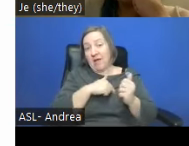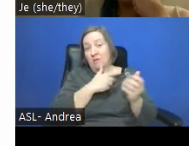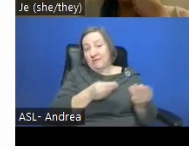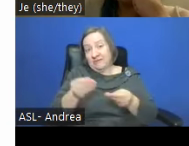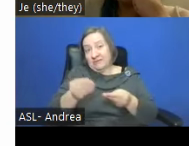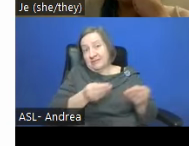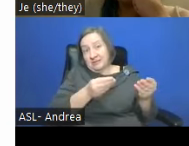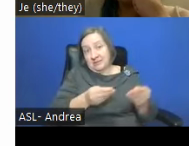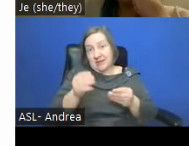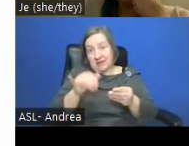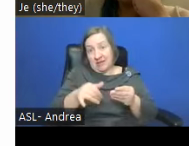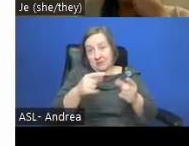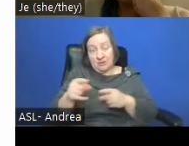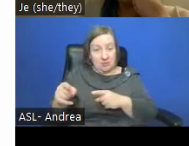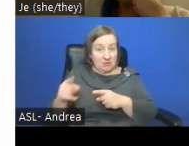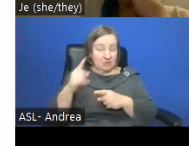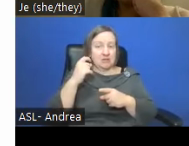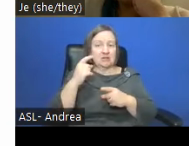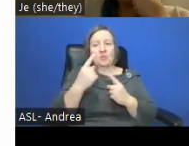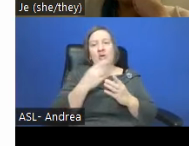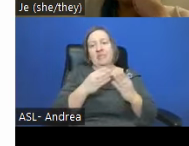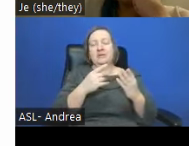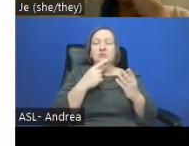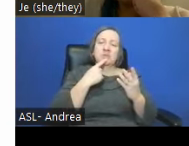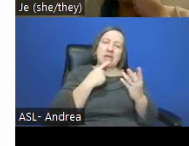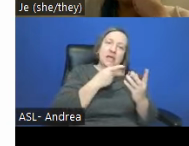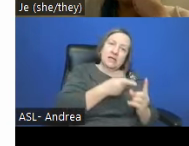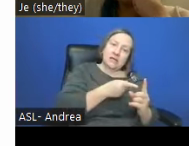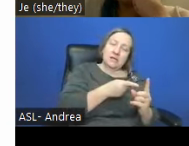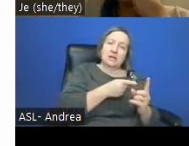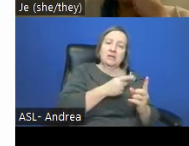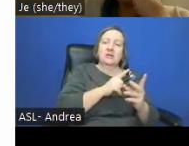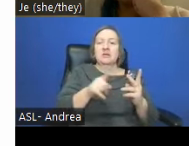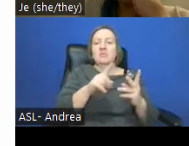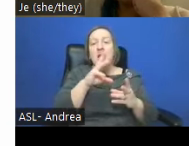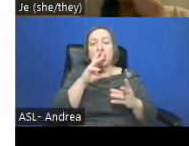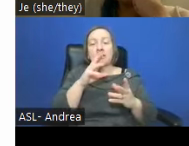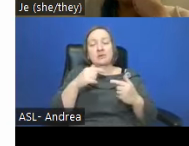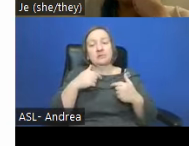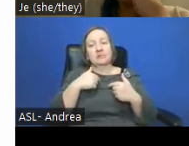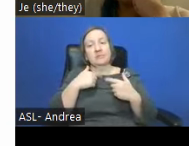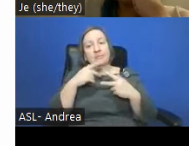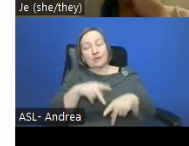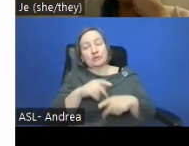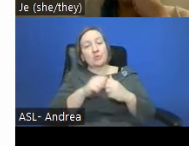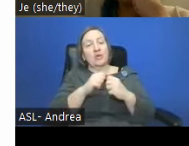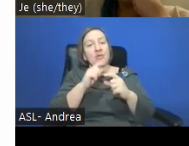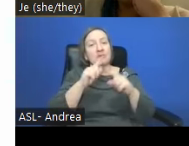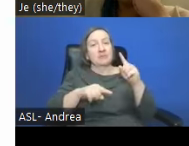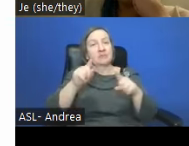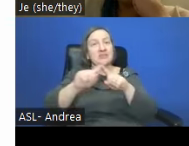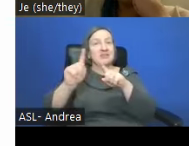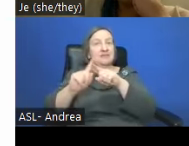facilitate that, even because it's one thing to just kind of say it, but being a person of multiple foreign